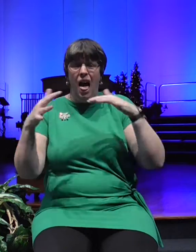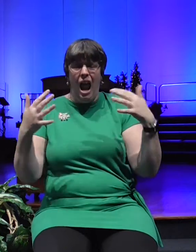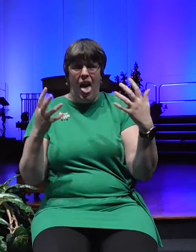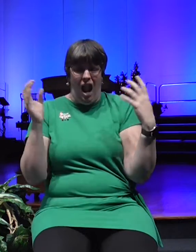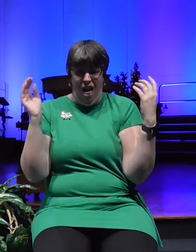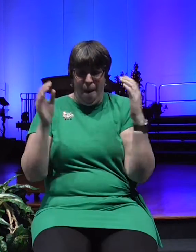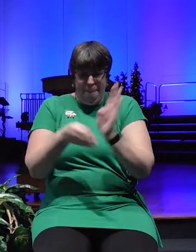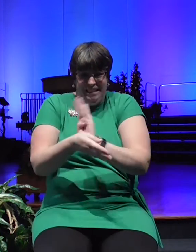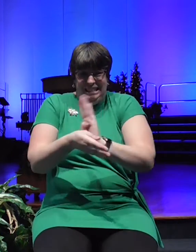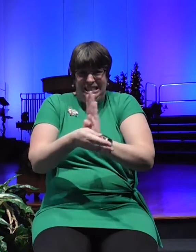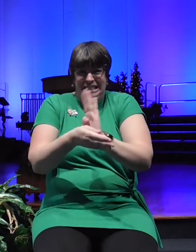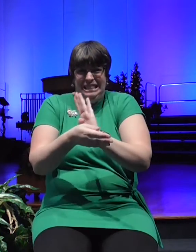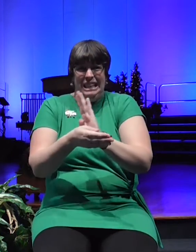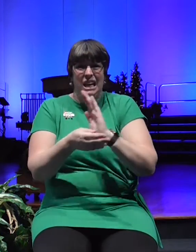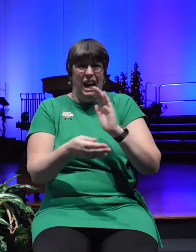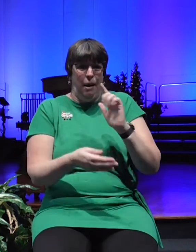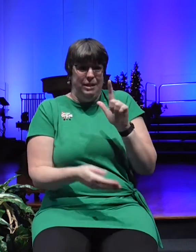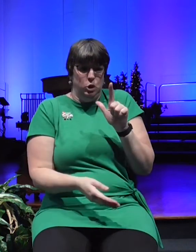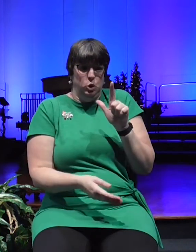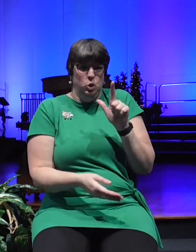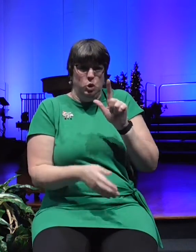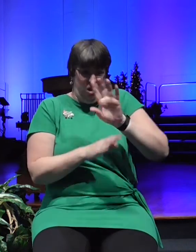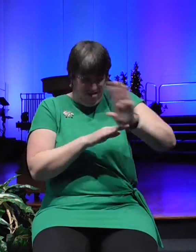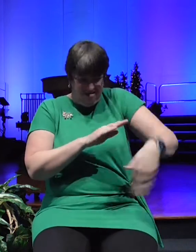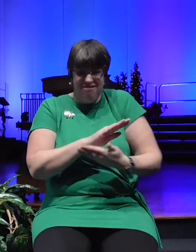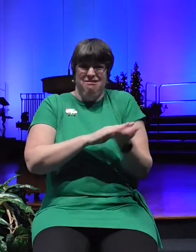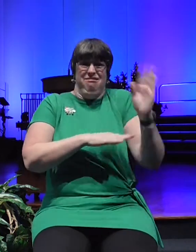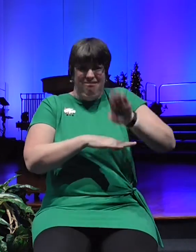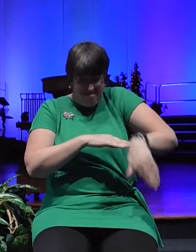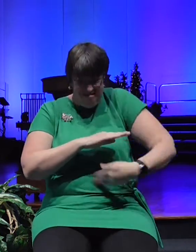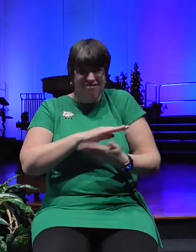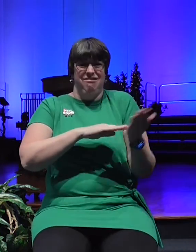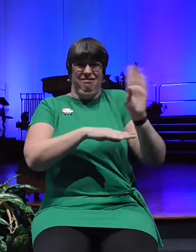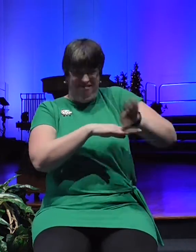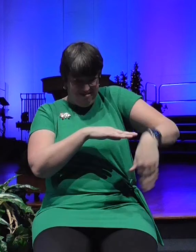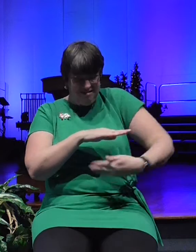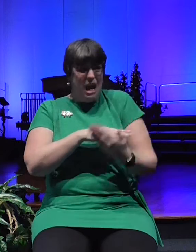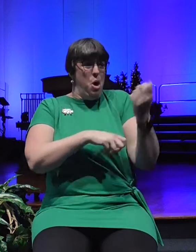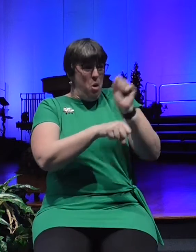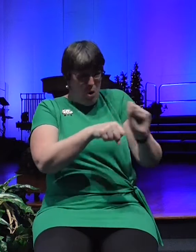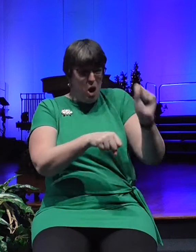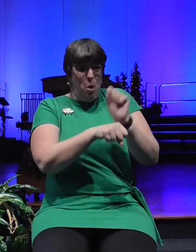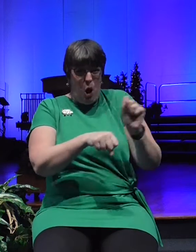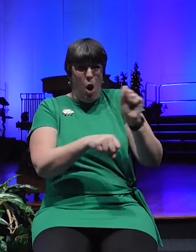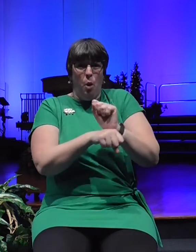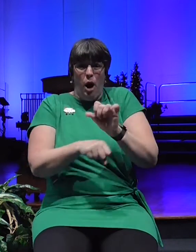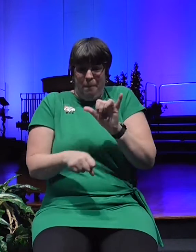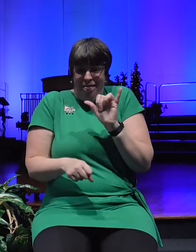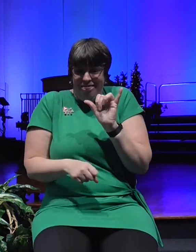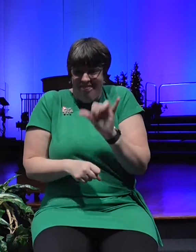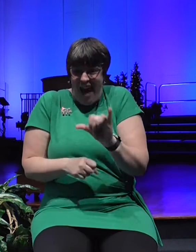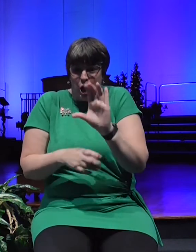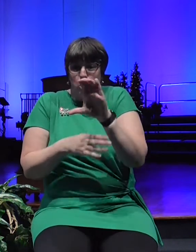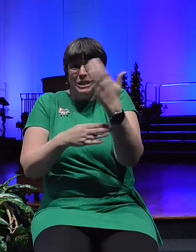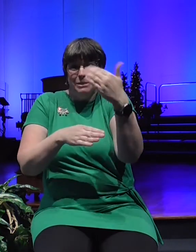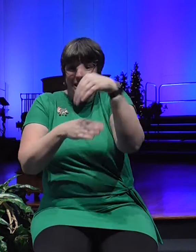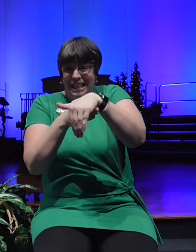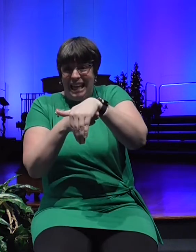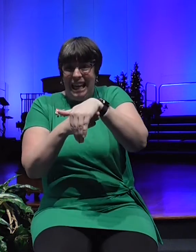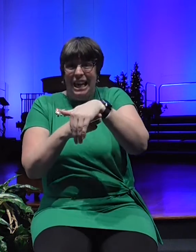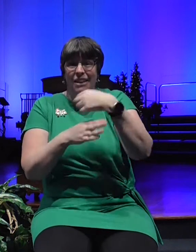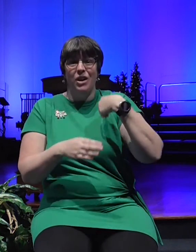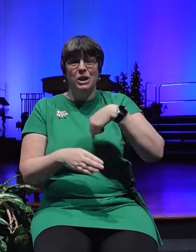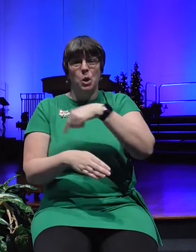And we had people there 24/7 for days. And I'll never forget that feeling on Christmas Eve as we stood there for